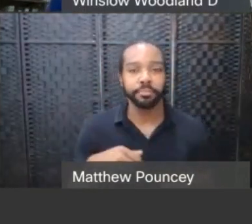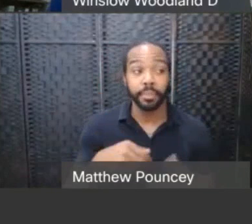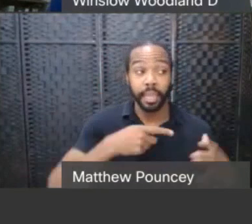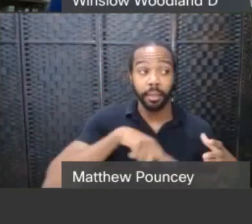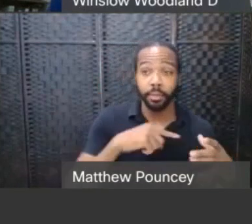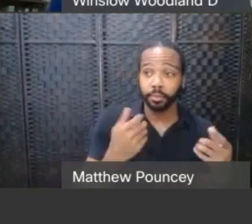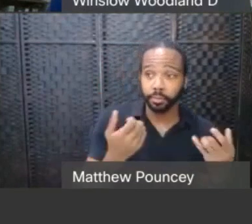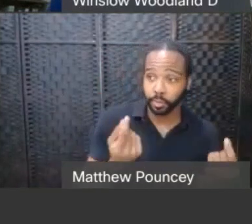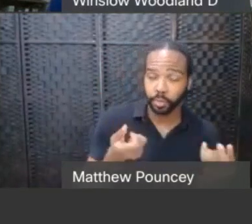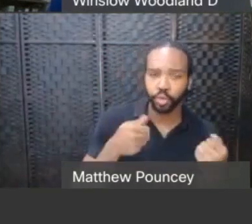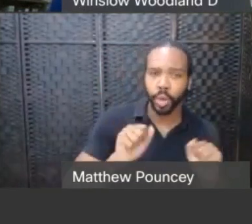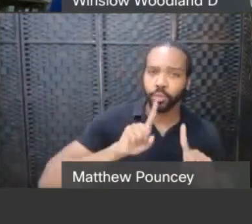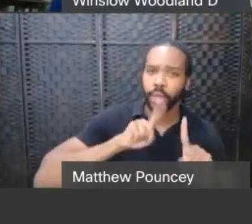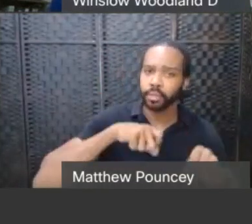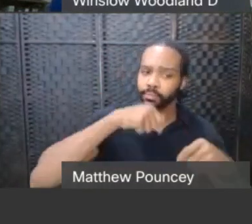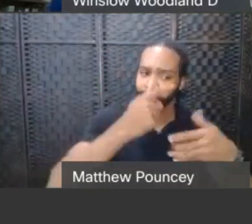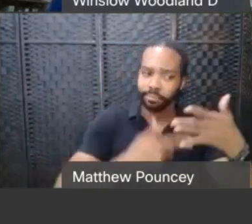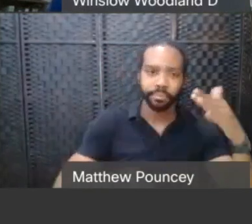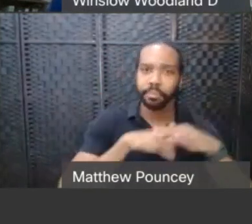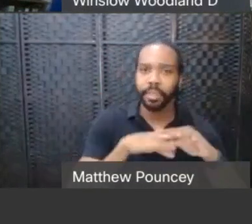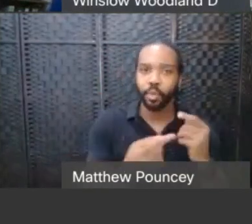many of the questions we can, but,